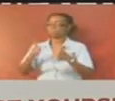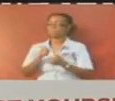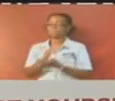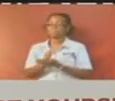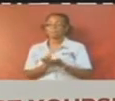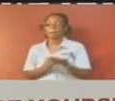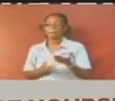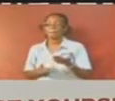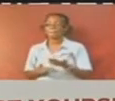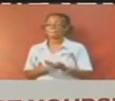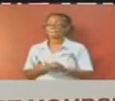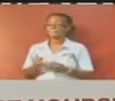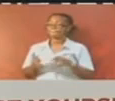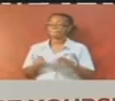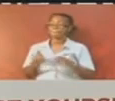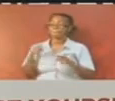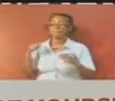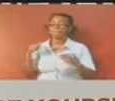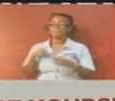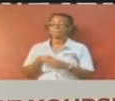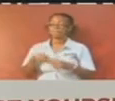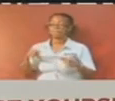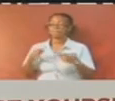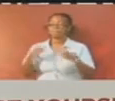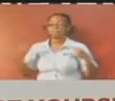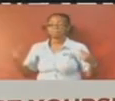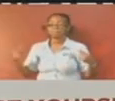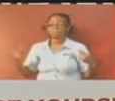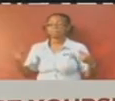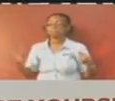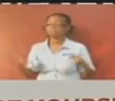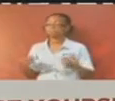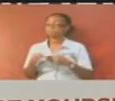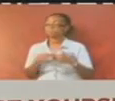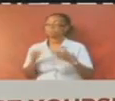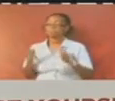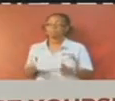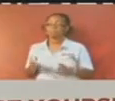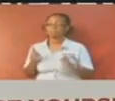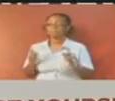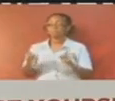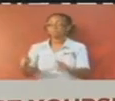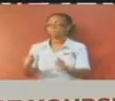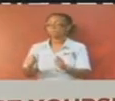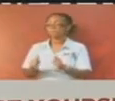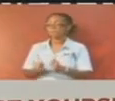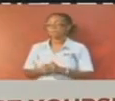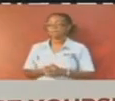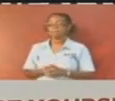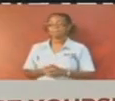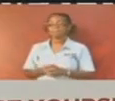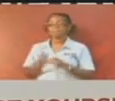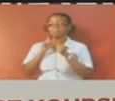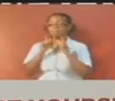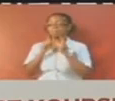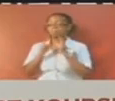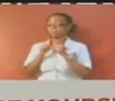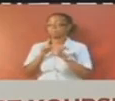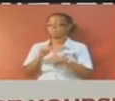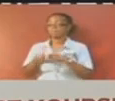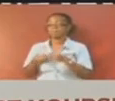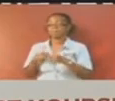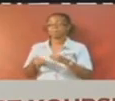opposition, led by Kamala Prasad Bisesa and her chief vaccine spokesperson, Mr. Rudal